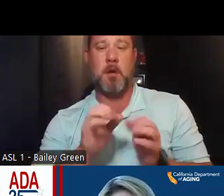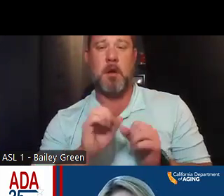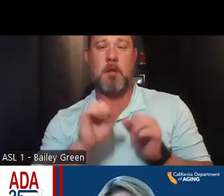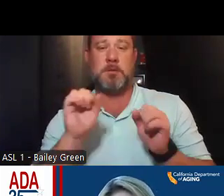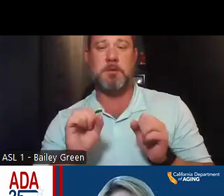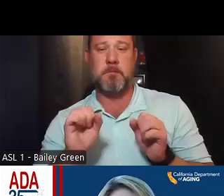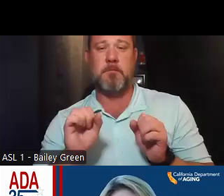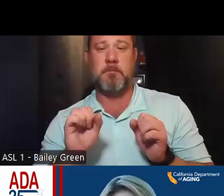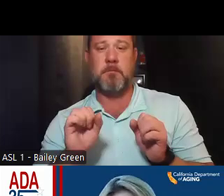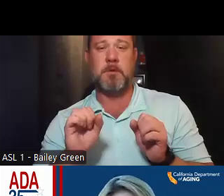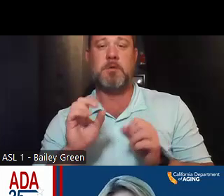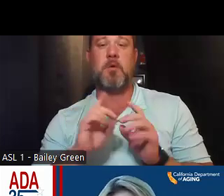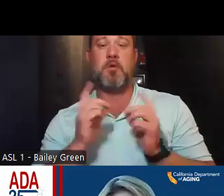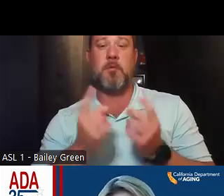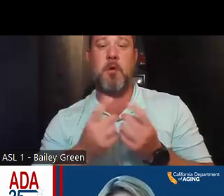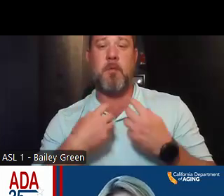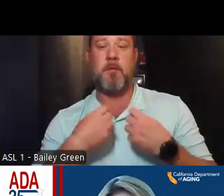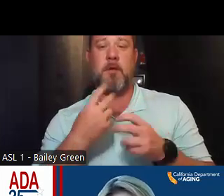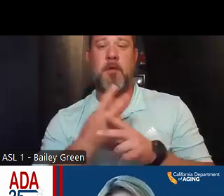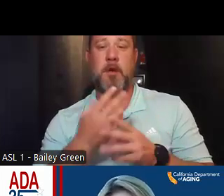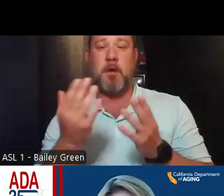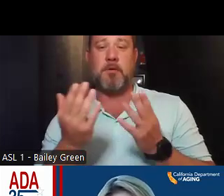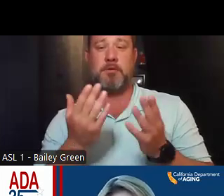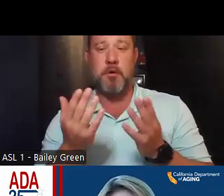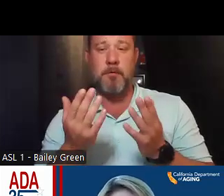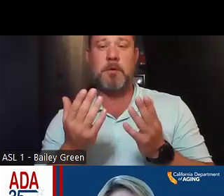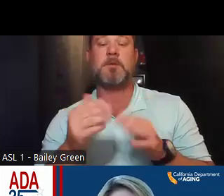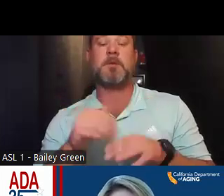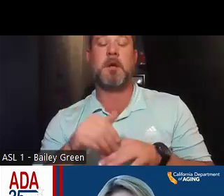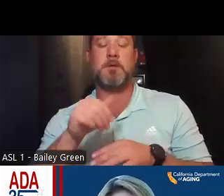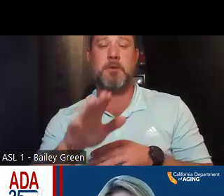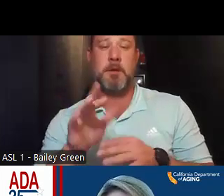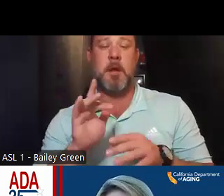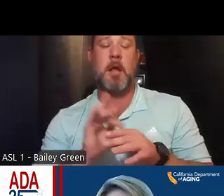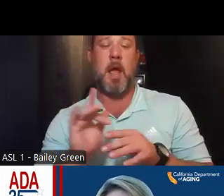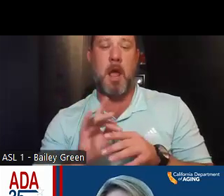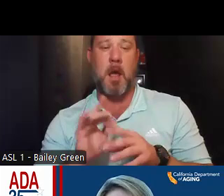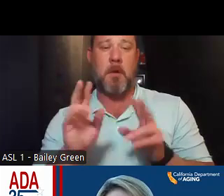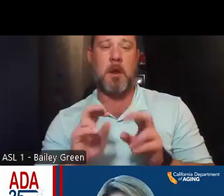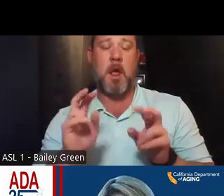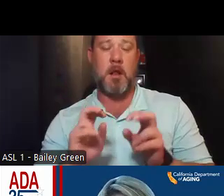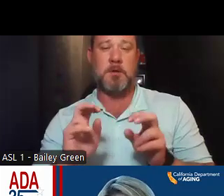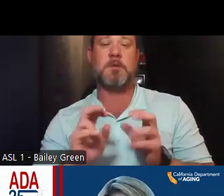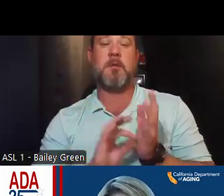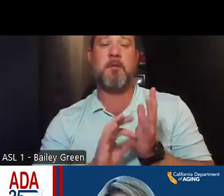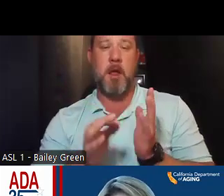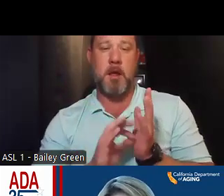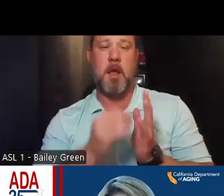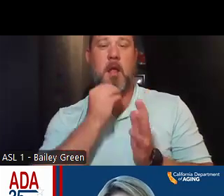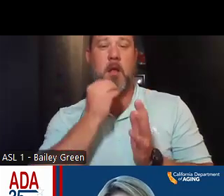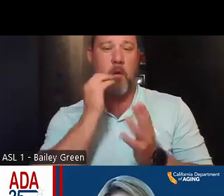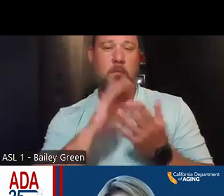system. So the Department of Healthcare Services has released a gap analysis of the Medi-Cal home